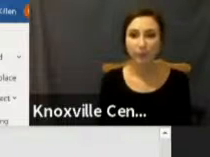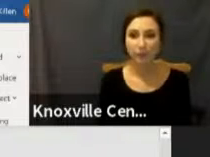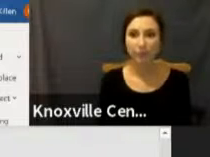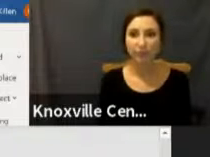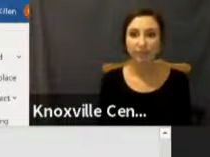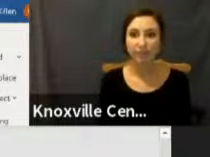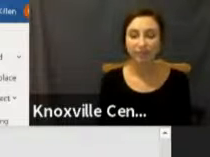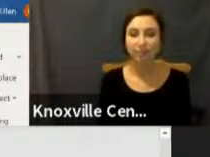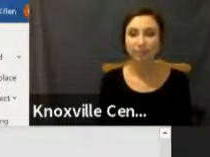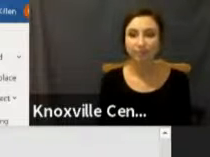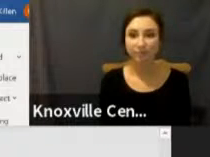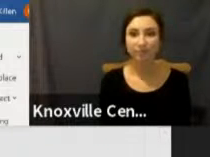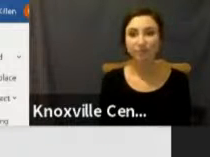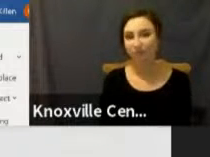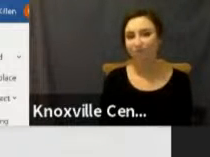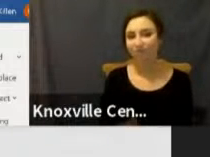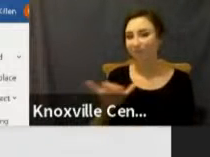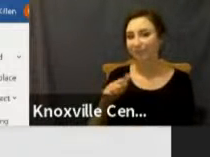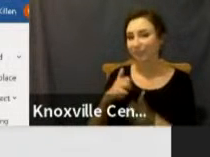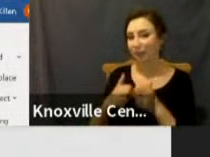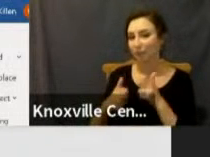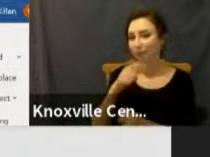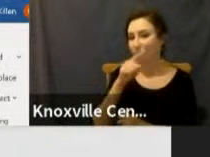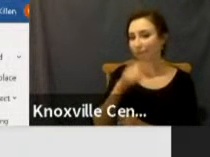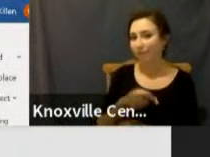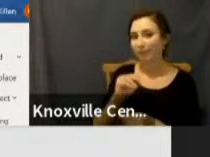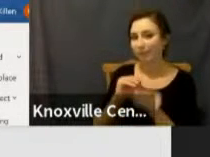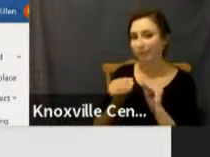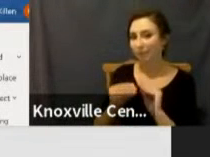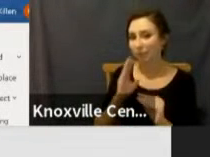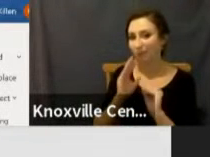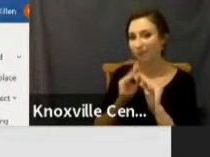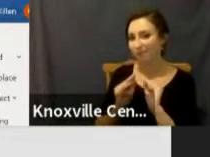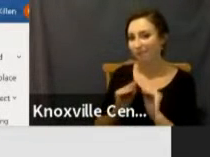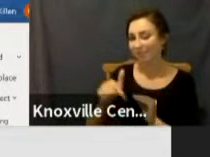Oh, yeah, we have the same problem. We'll just fix it.